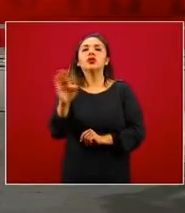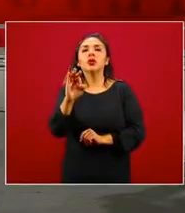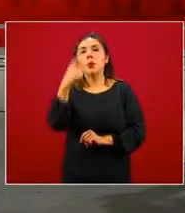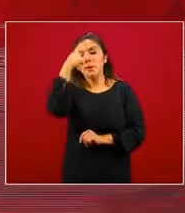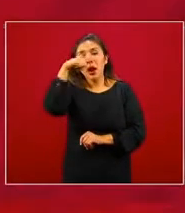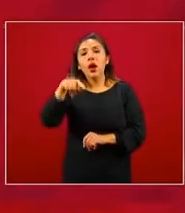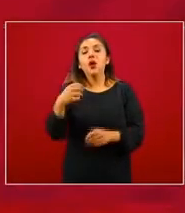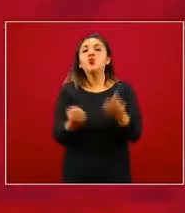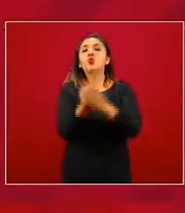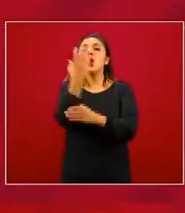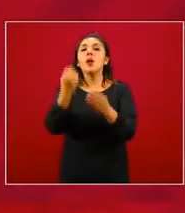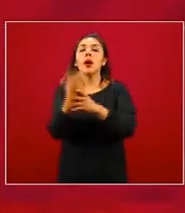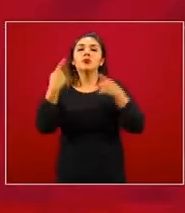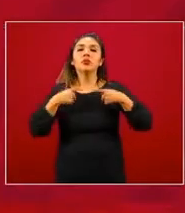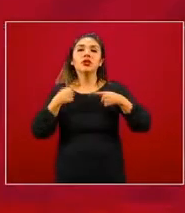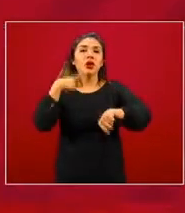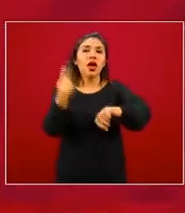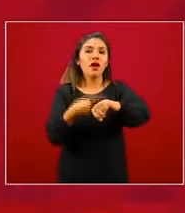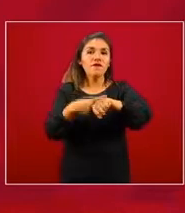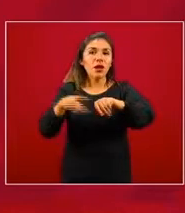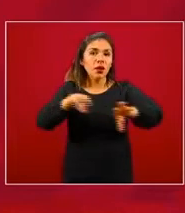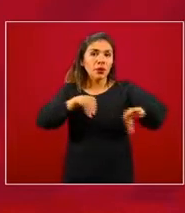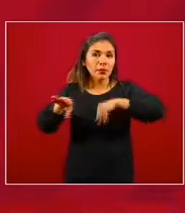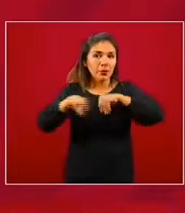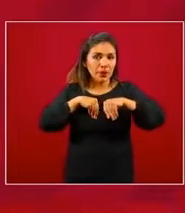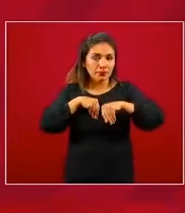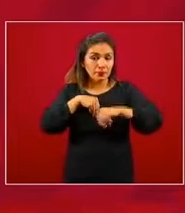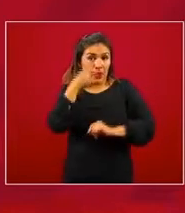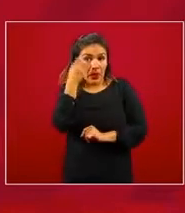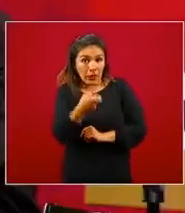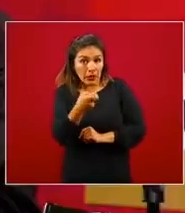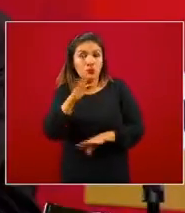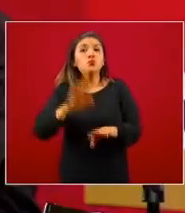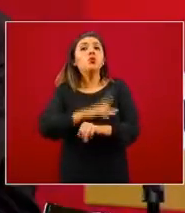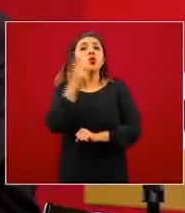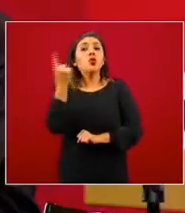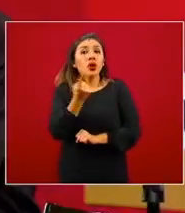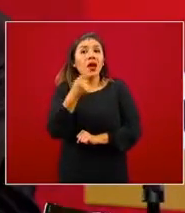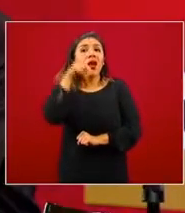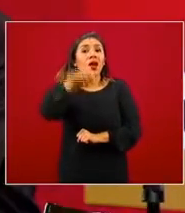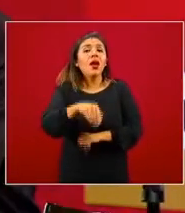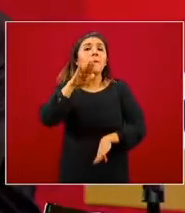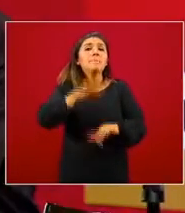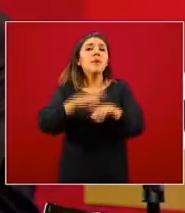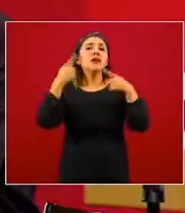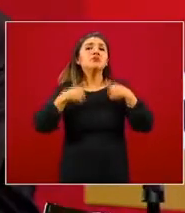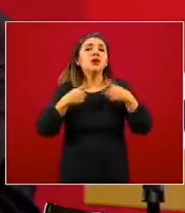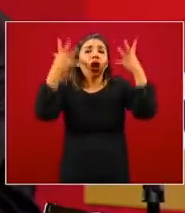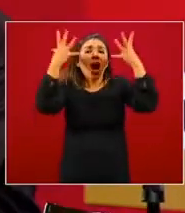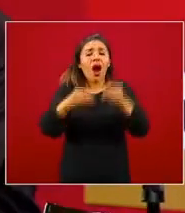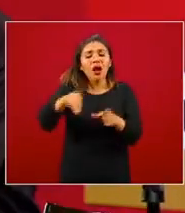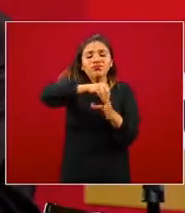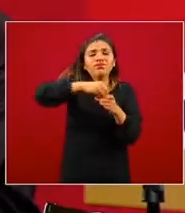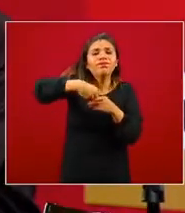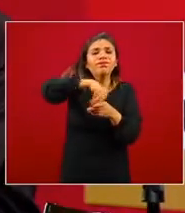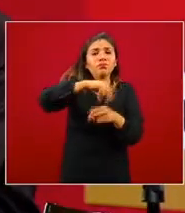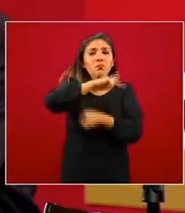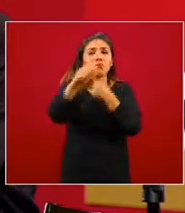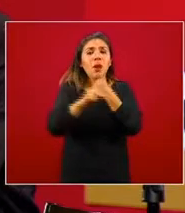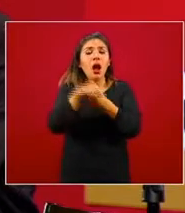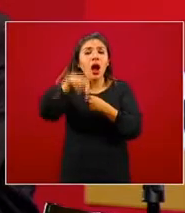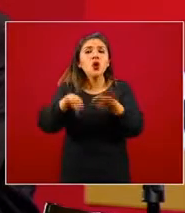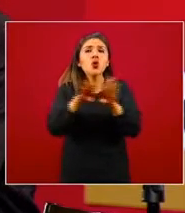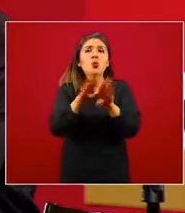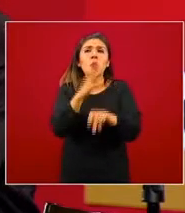almost 50% of new cases that are presented. Why? Because this is the most populated area in